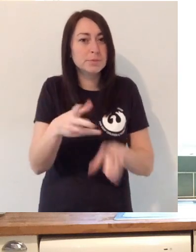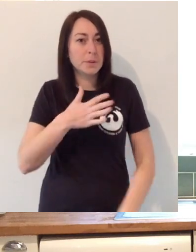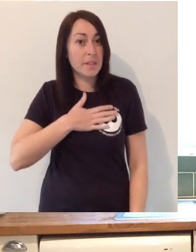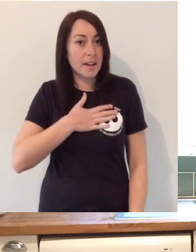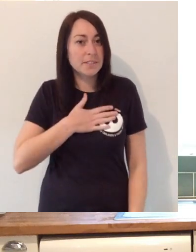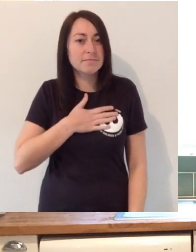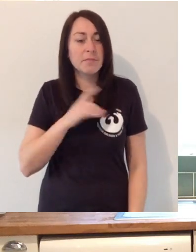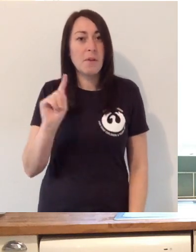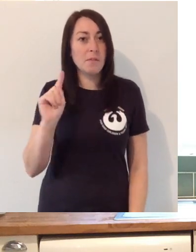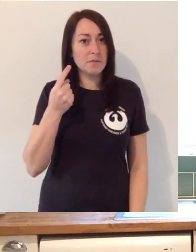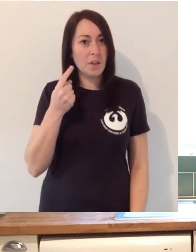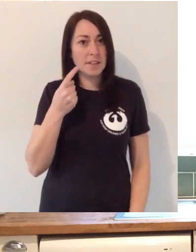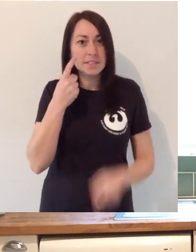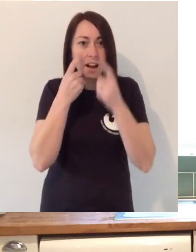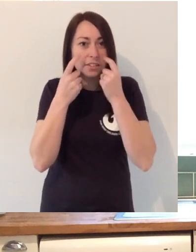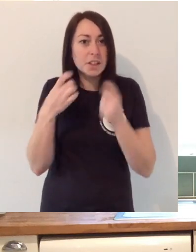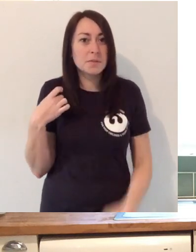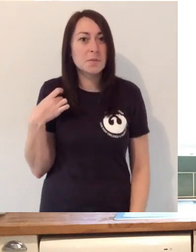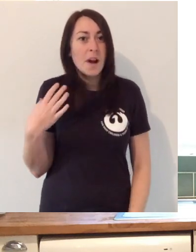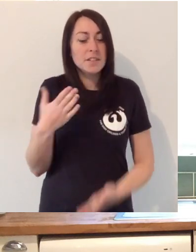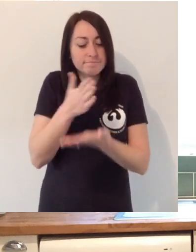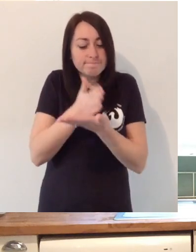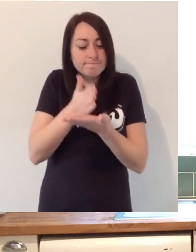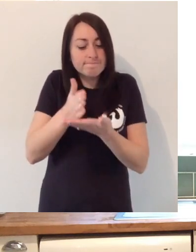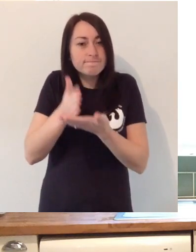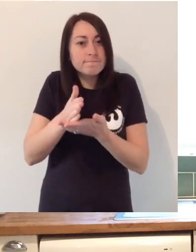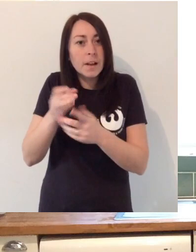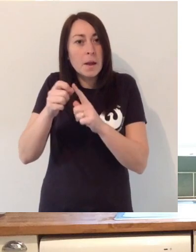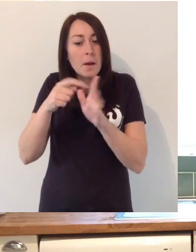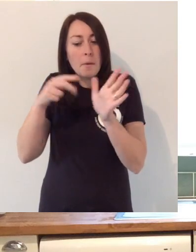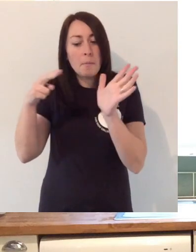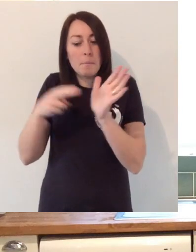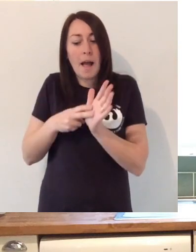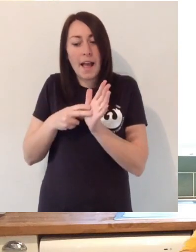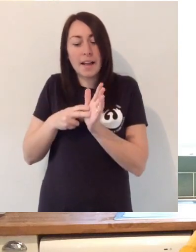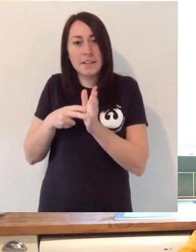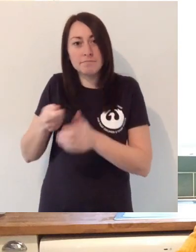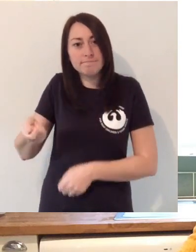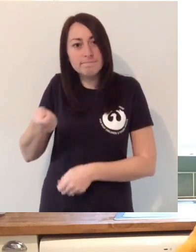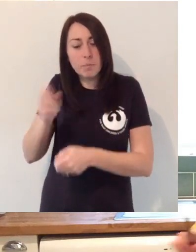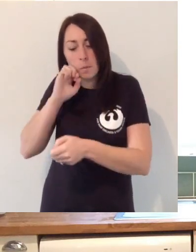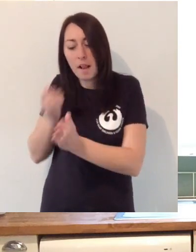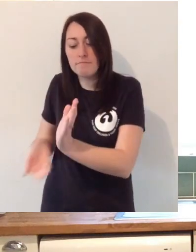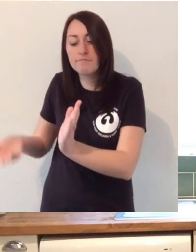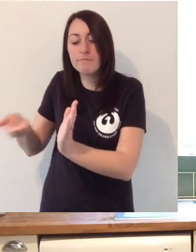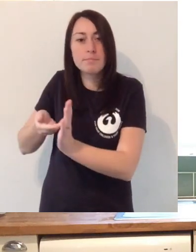get a white onion, chop it nice and fine, and we'll pop that in our pan along with some oil to soften that.